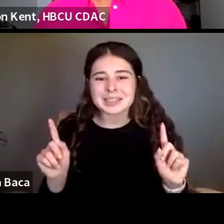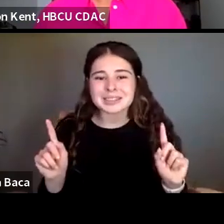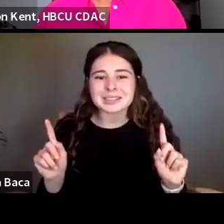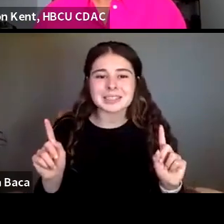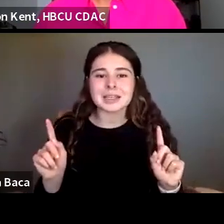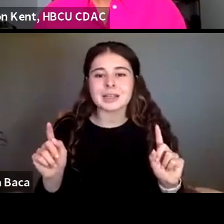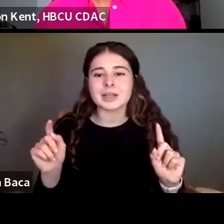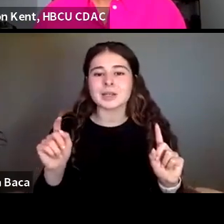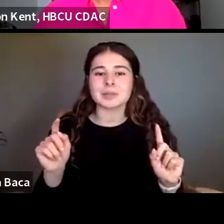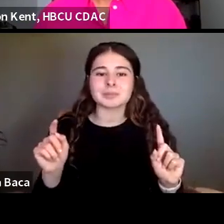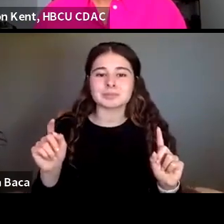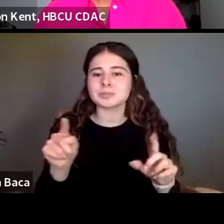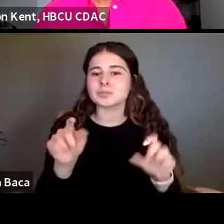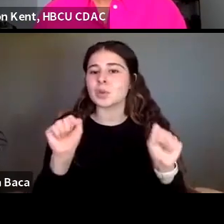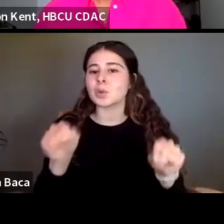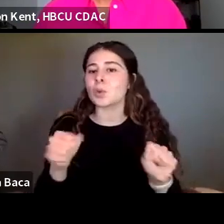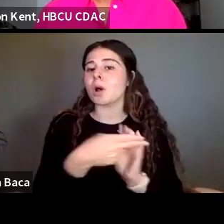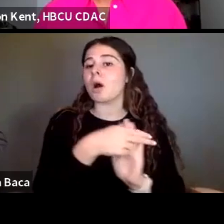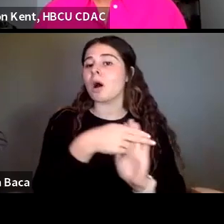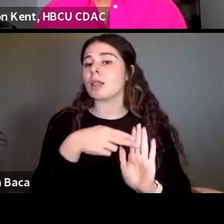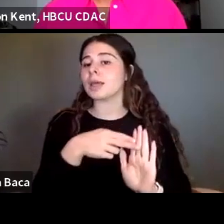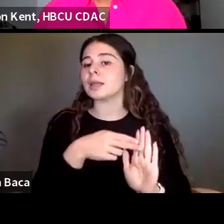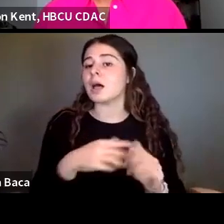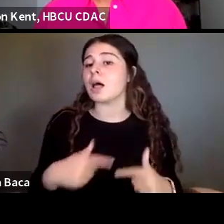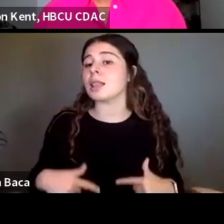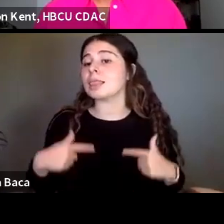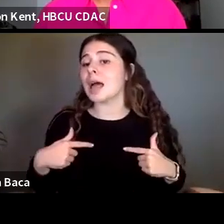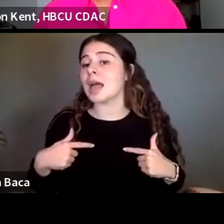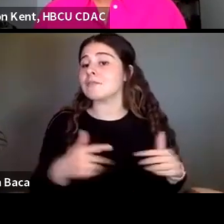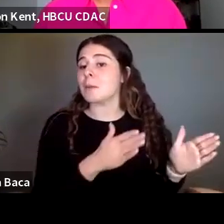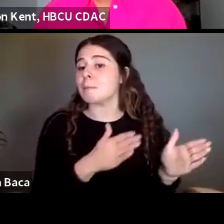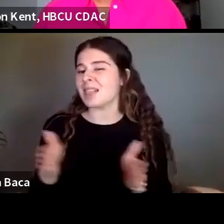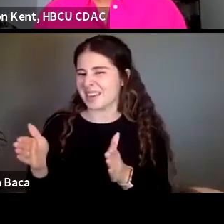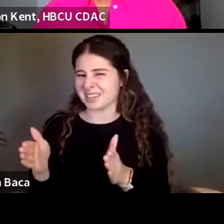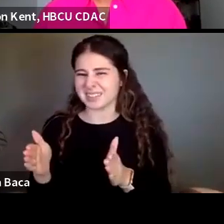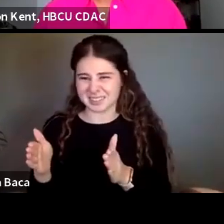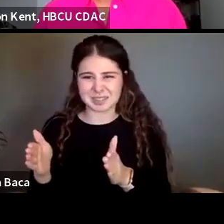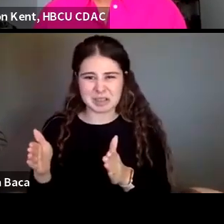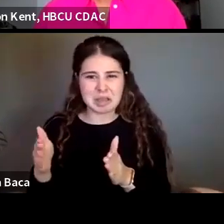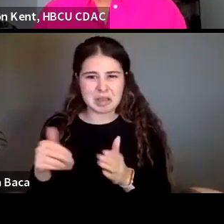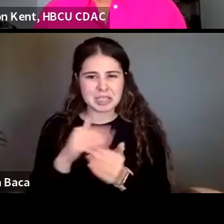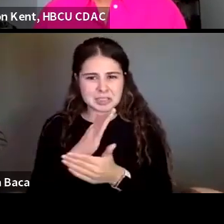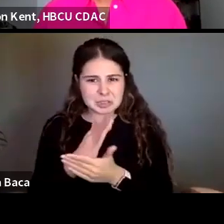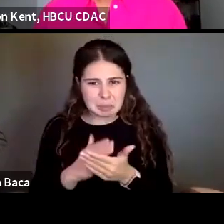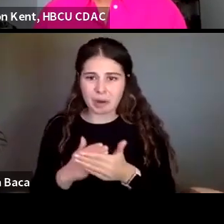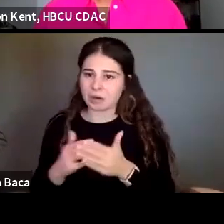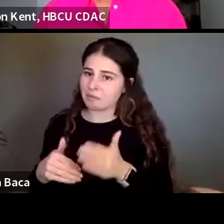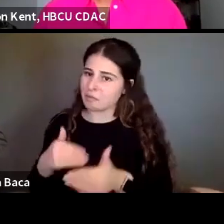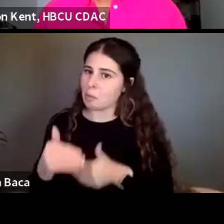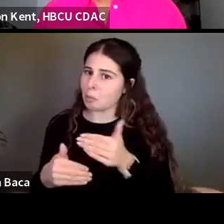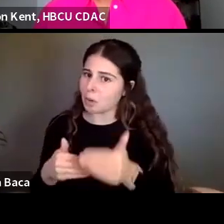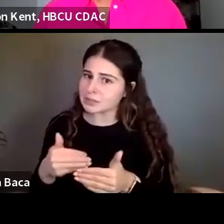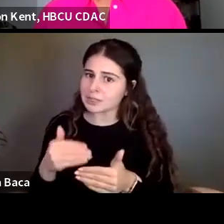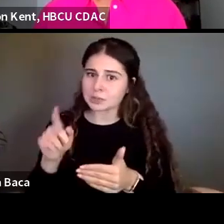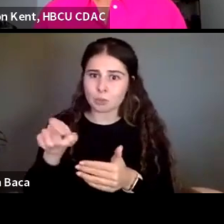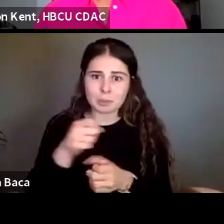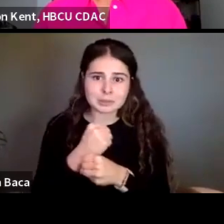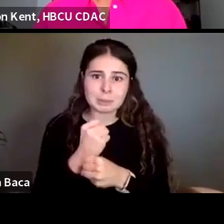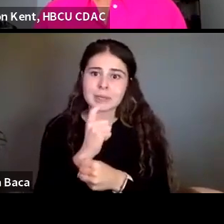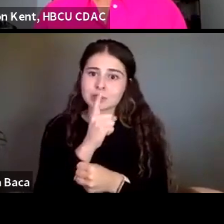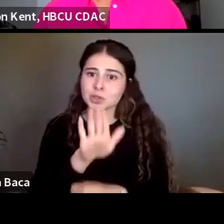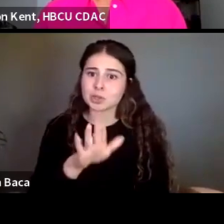planning. This is part of what we do to preserve our homes. This is part of what we do to make sure the home is going to pass down to our children